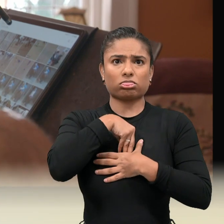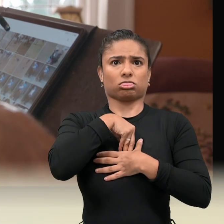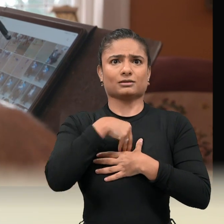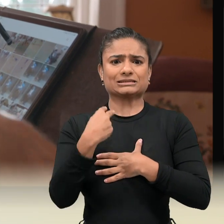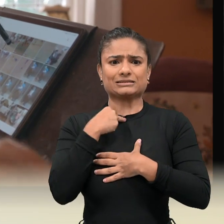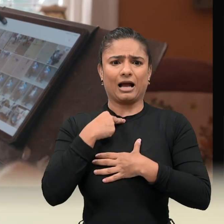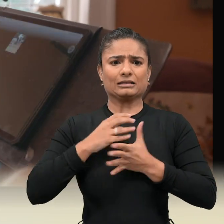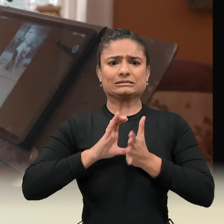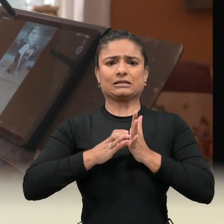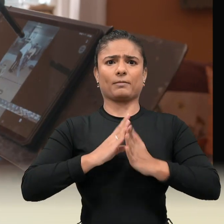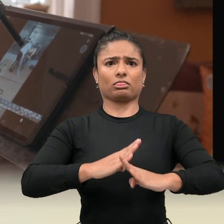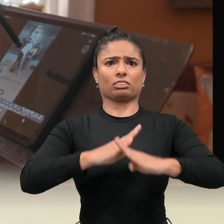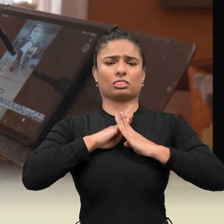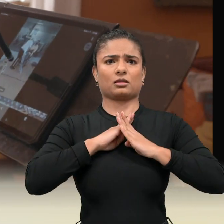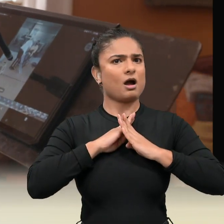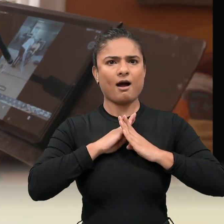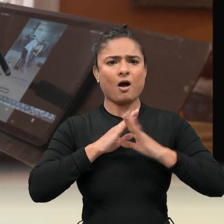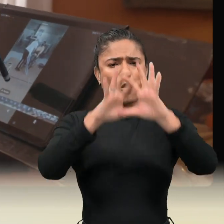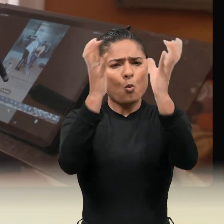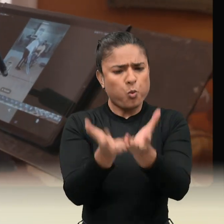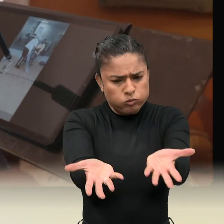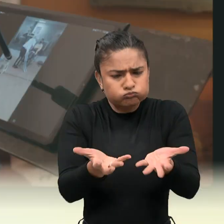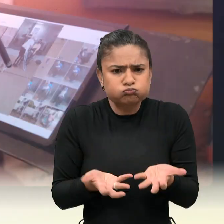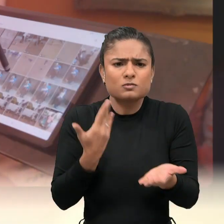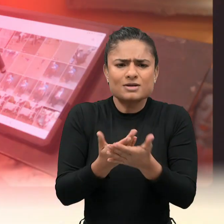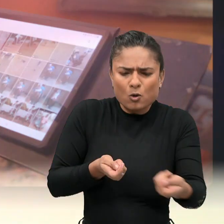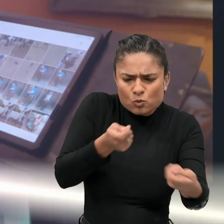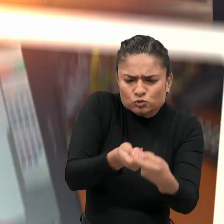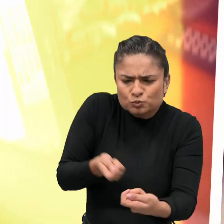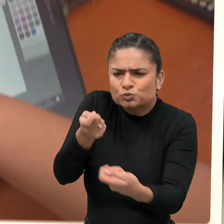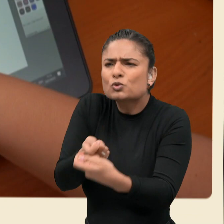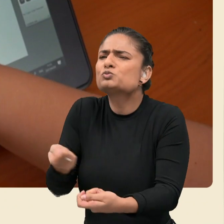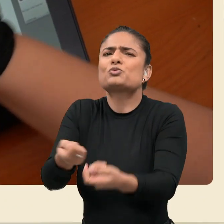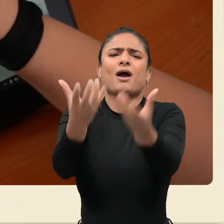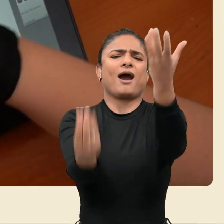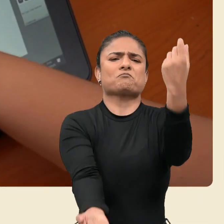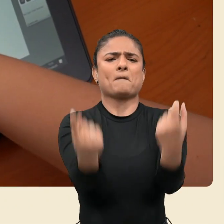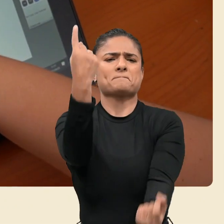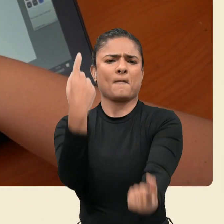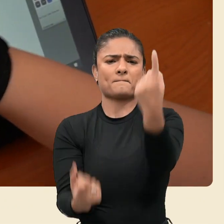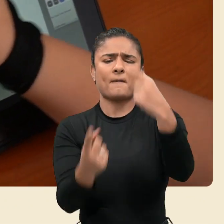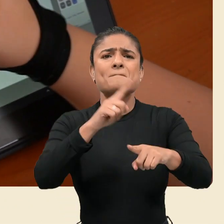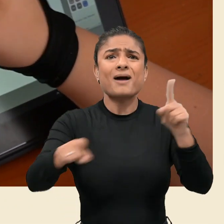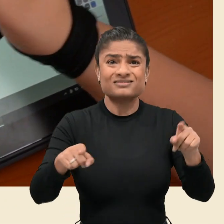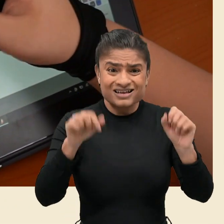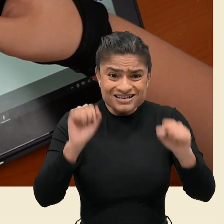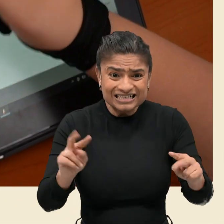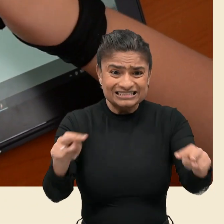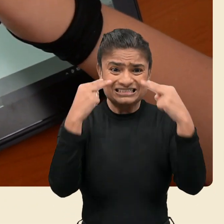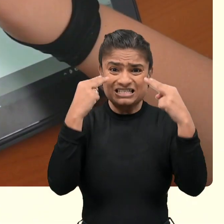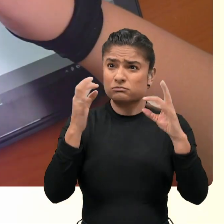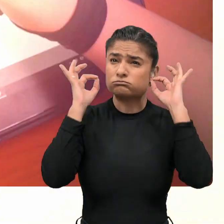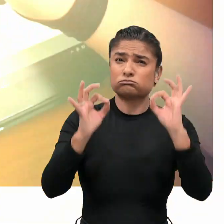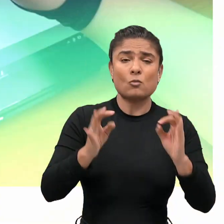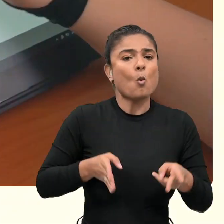trapped inside your body, a world where you have so much to contribute but cannot seem to find the right way to get it out